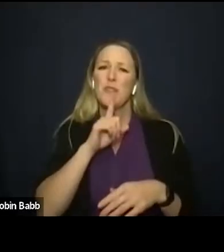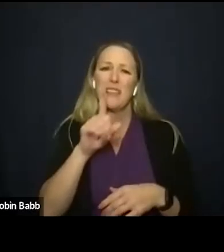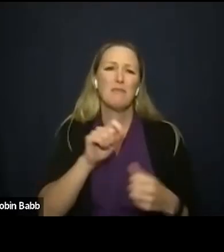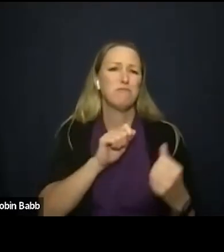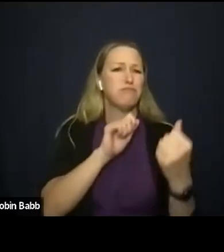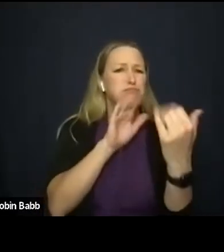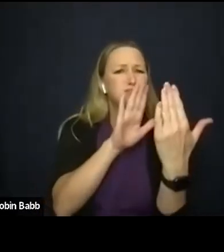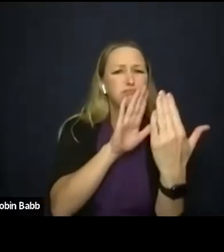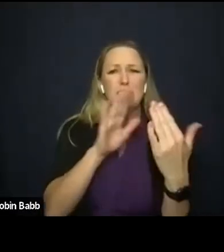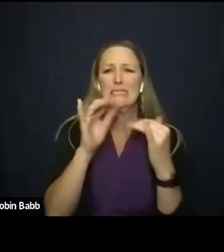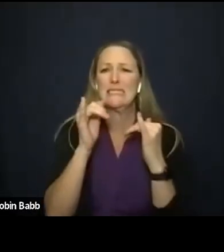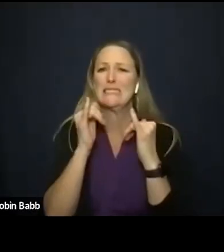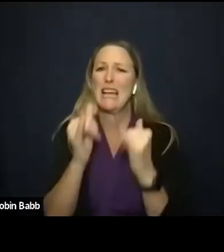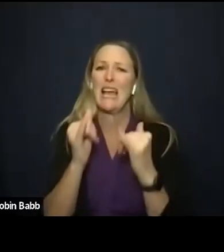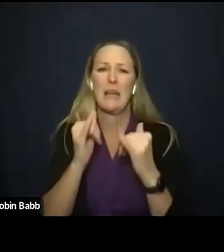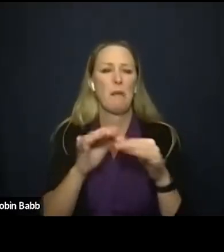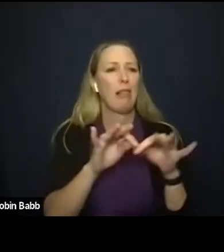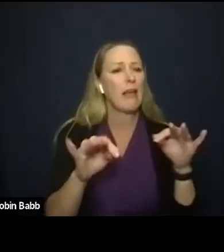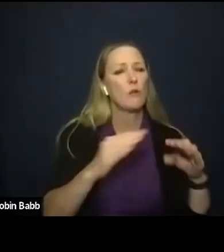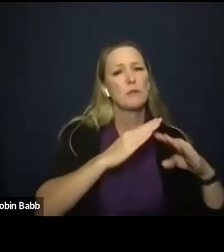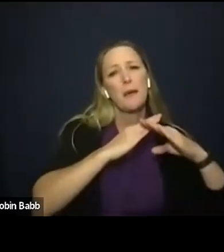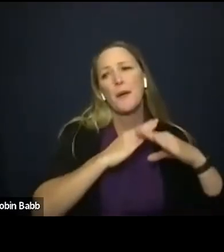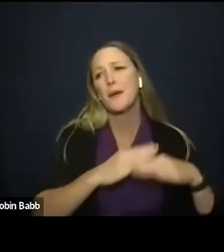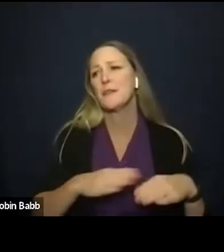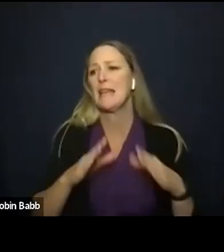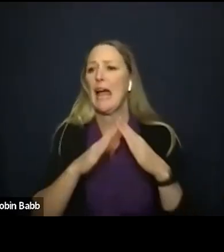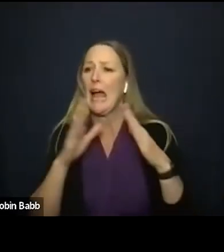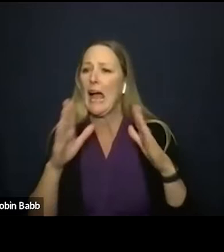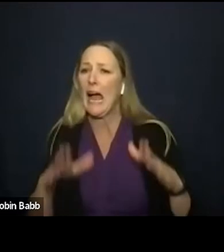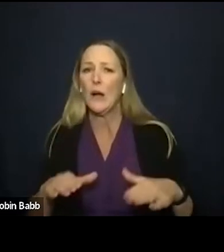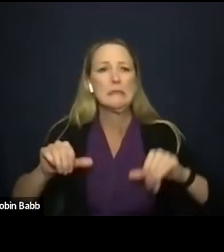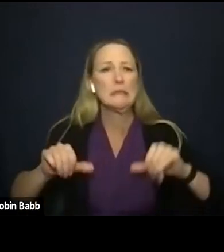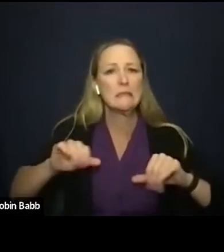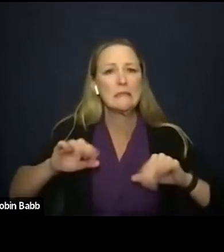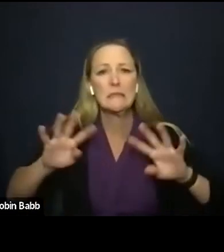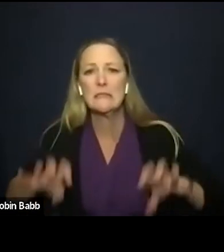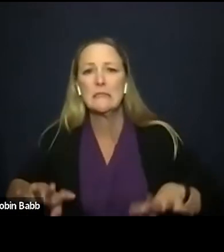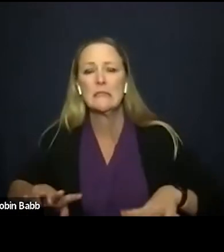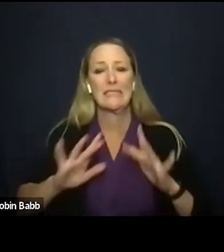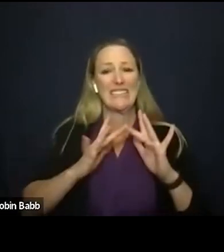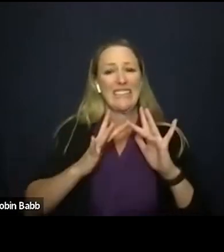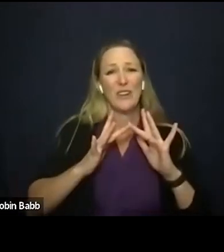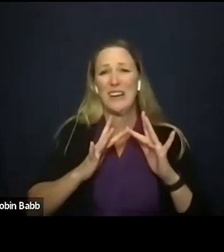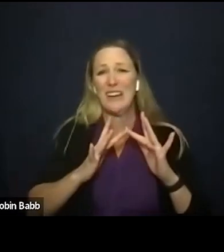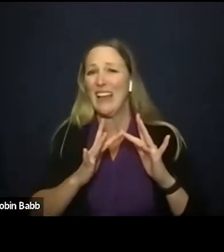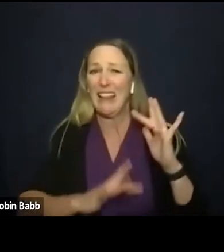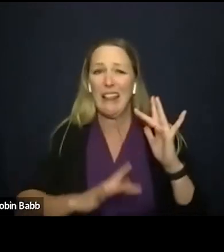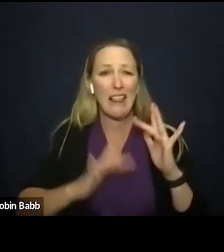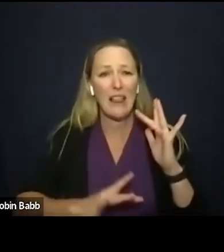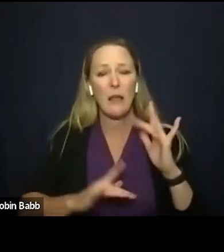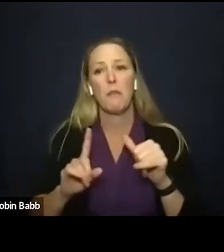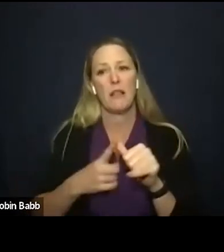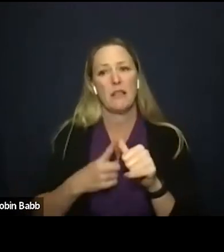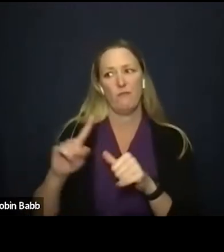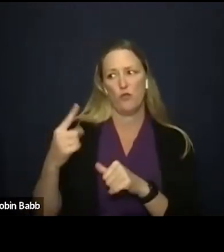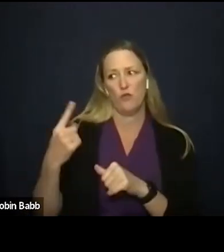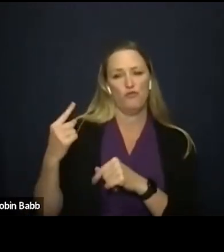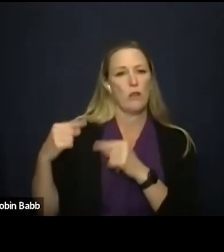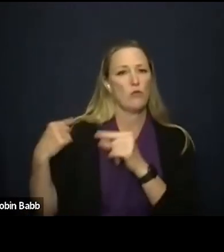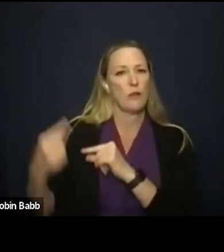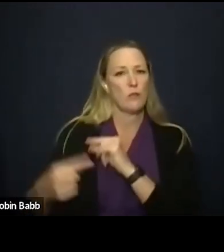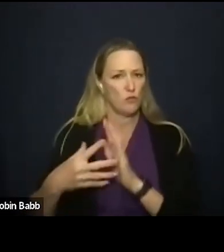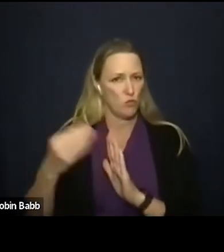struggles including language barriers housing and security the digital divide and being first generation students lastly we do not